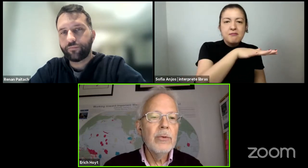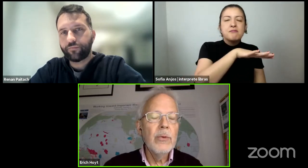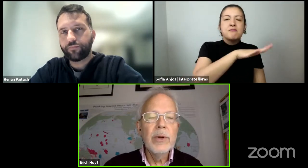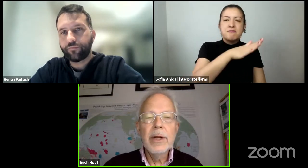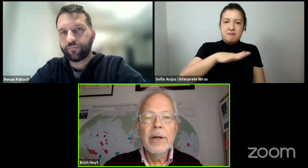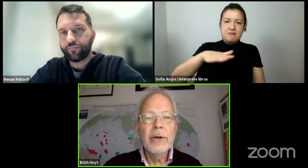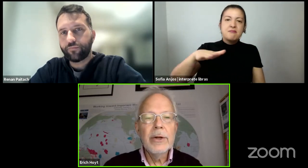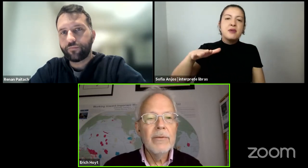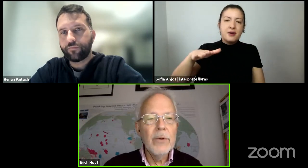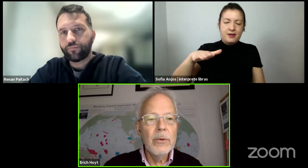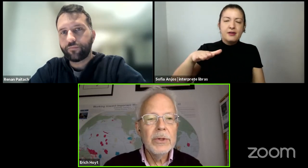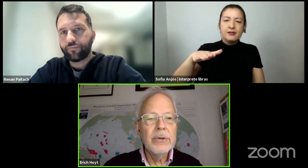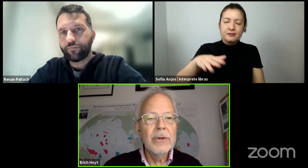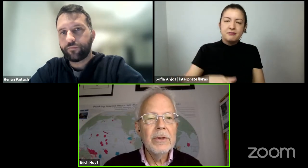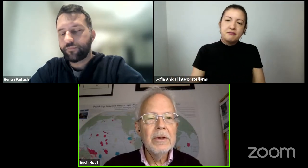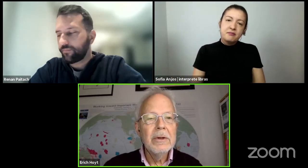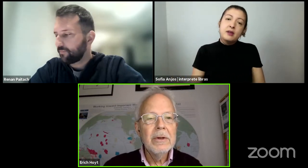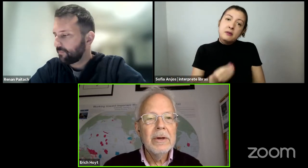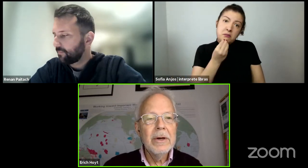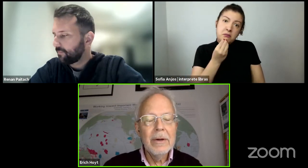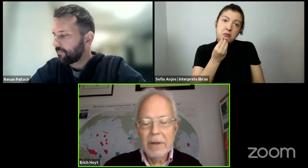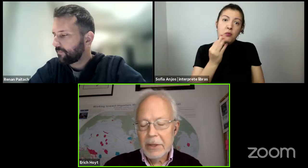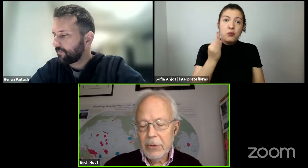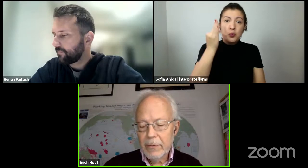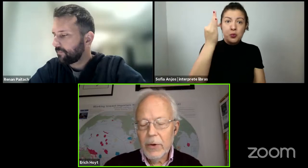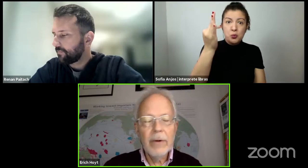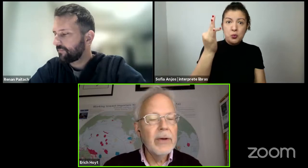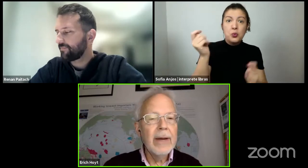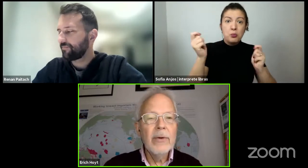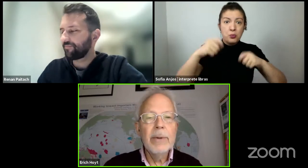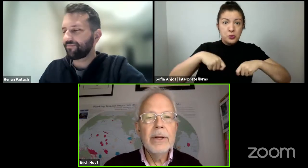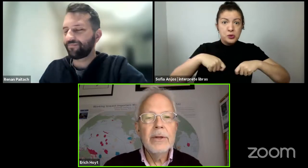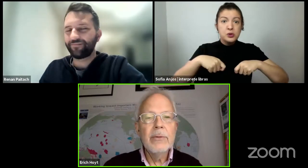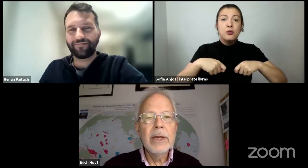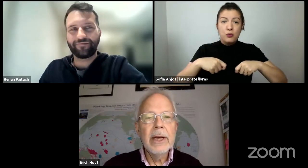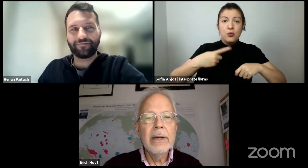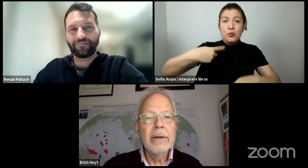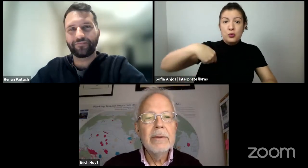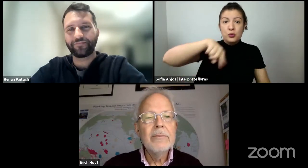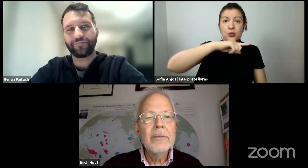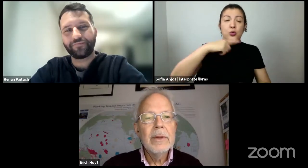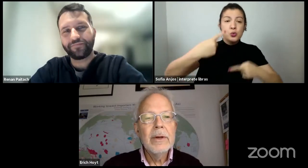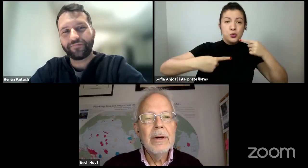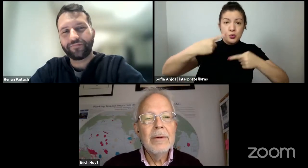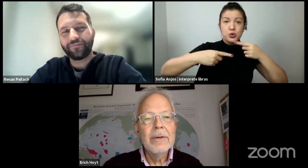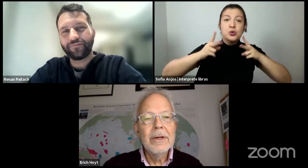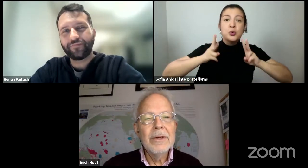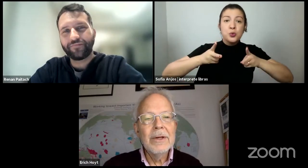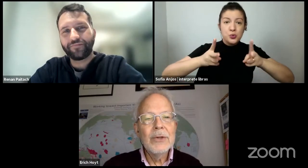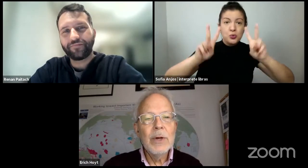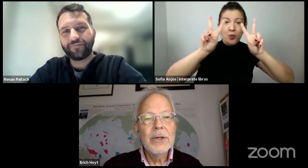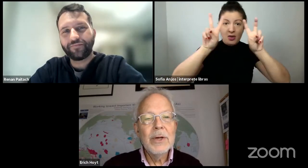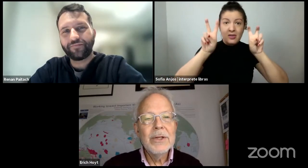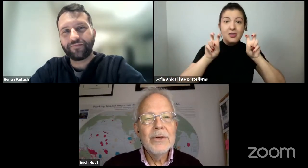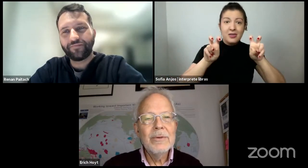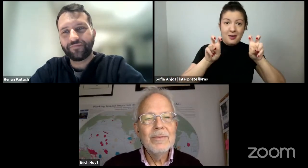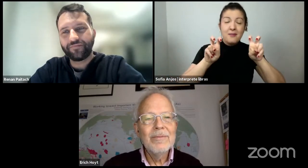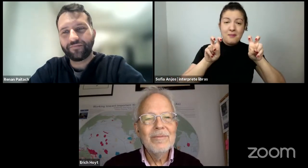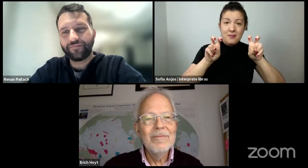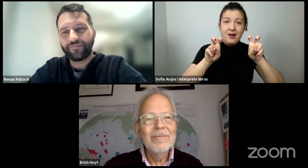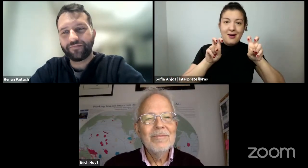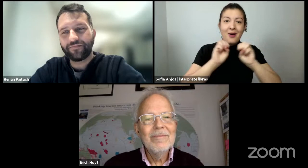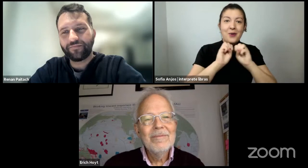workshop. We're really looking forward to it and to involving everybody that we can in